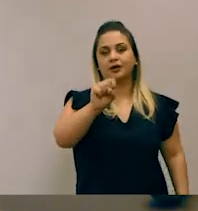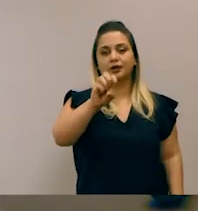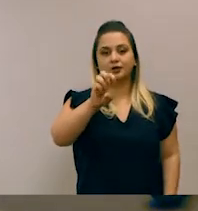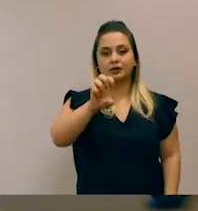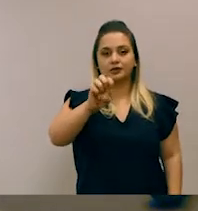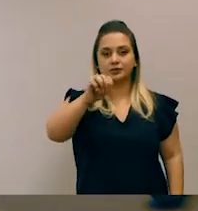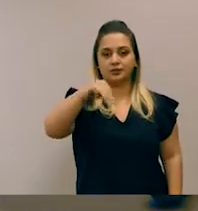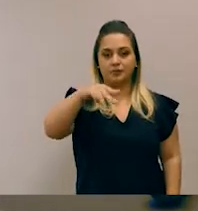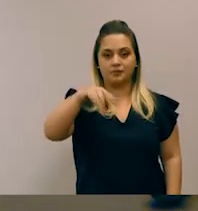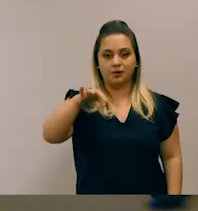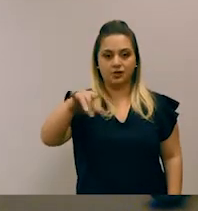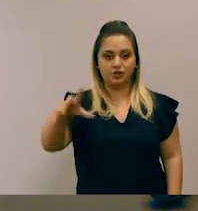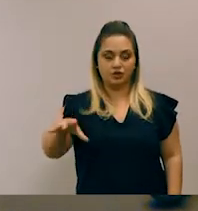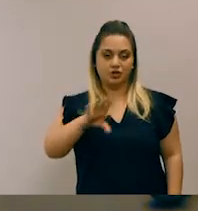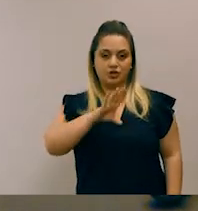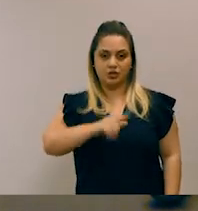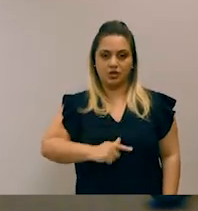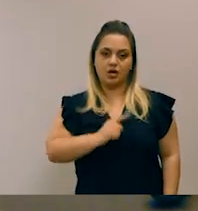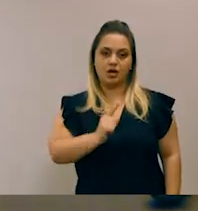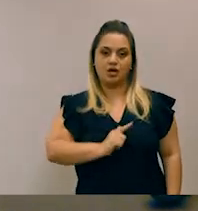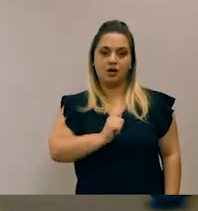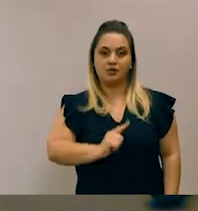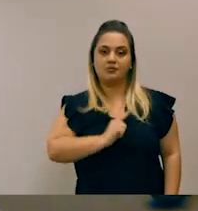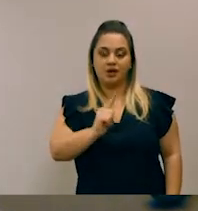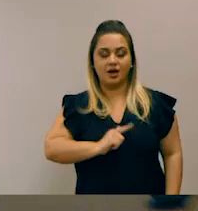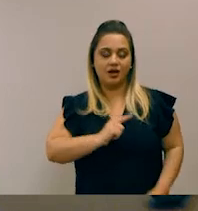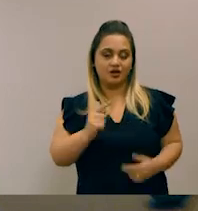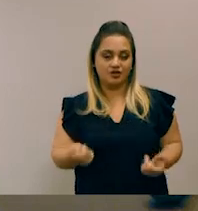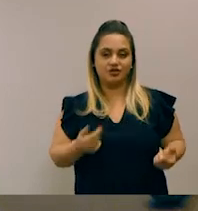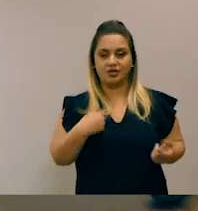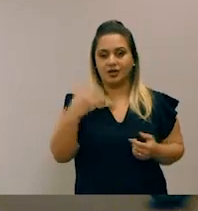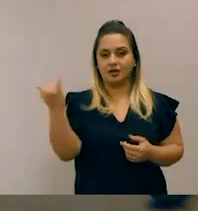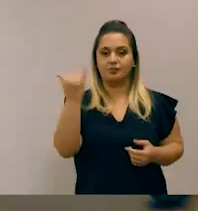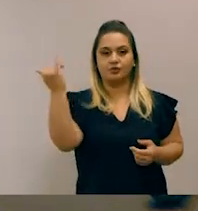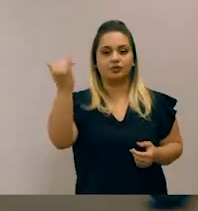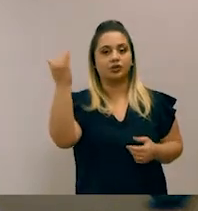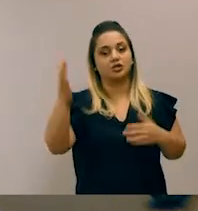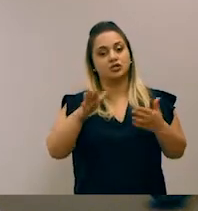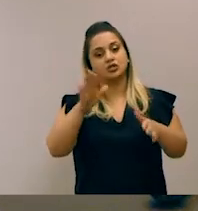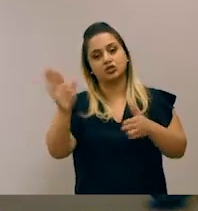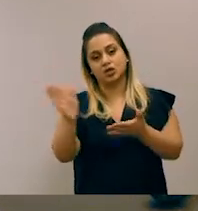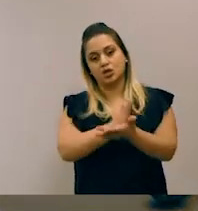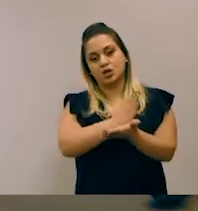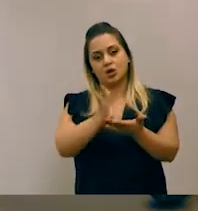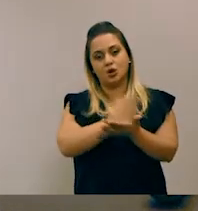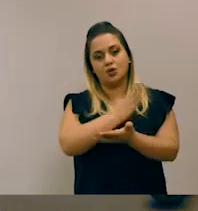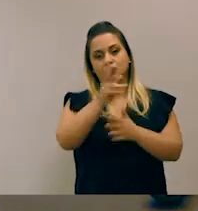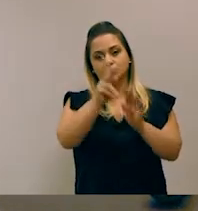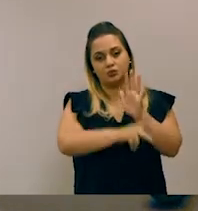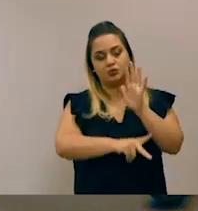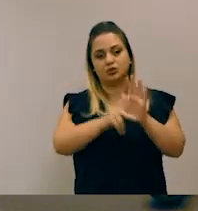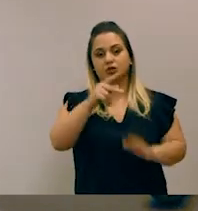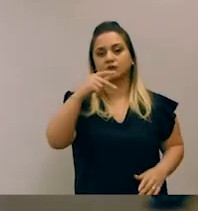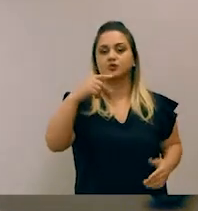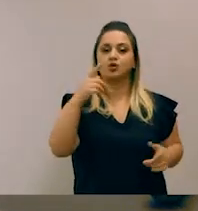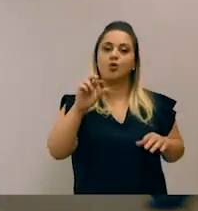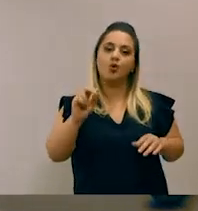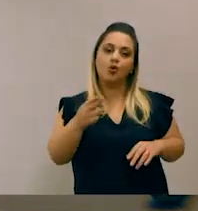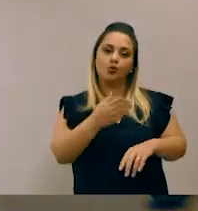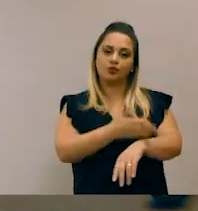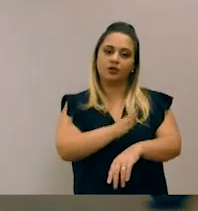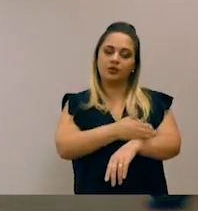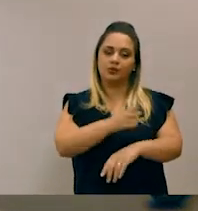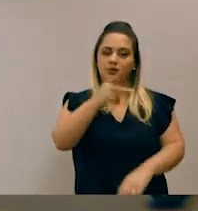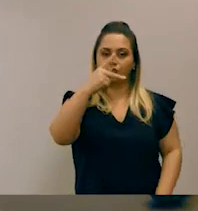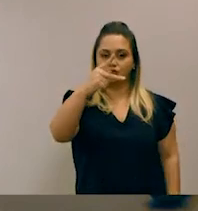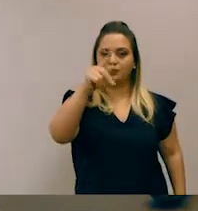issues of semantics, the grammar by itself, that can be important in some projects and